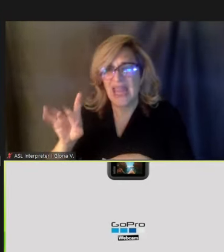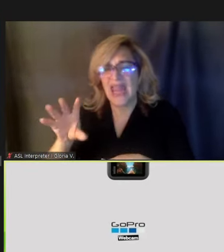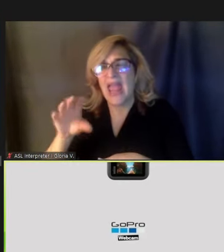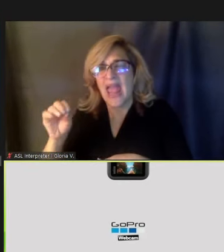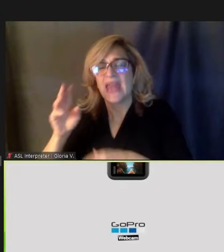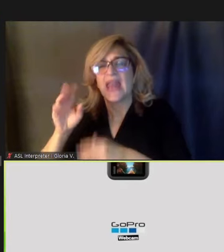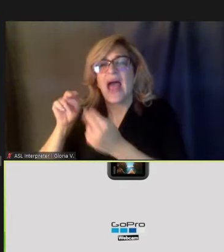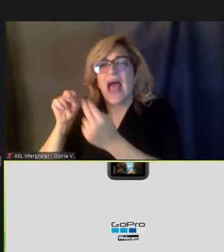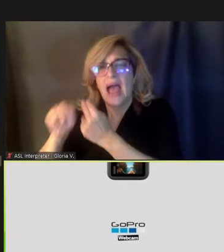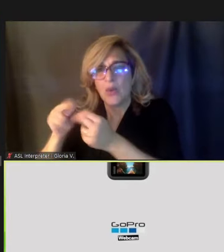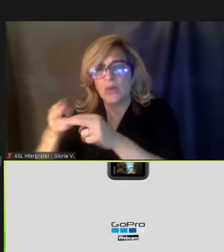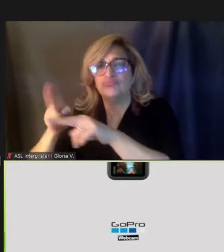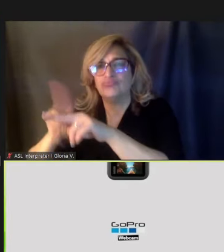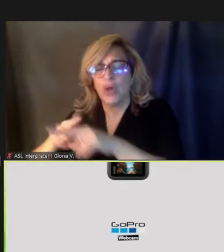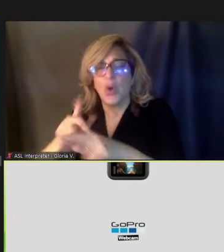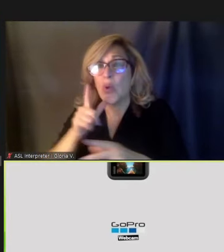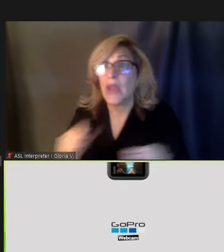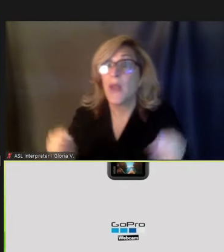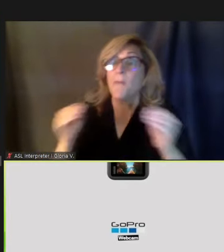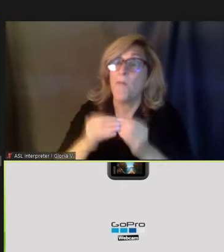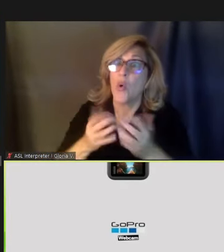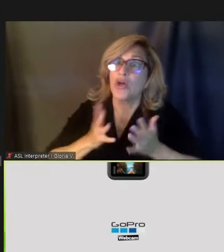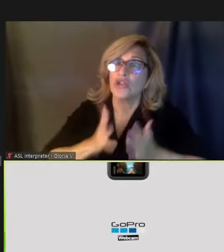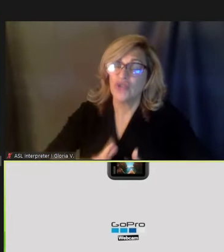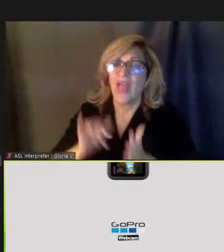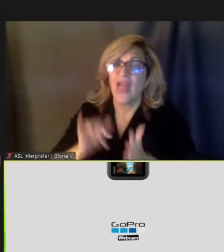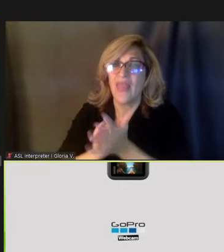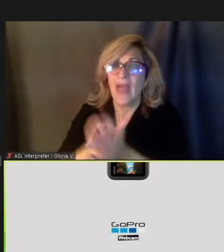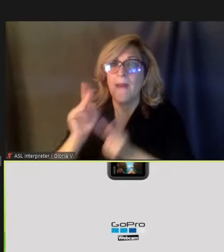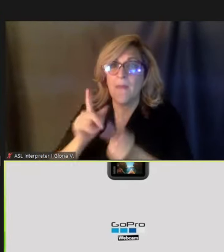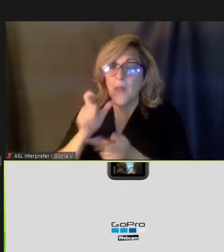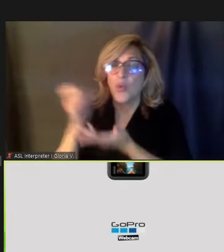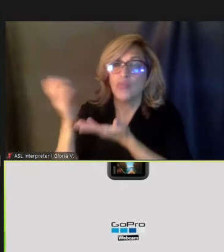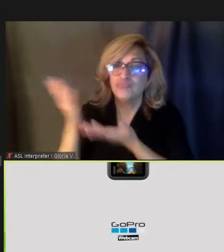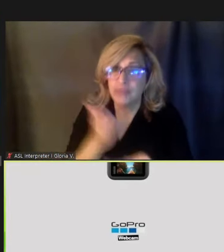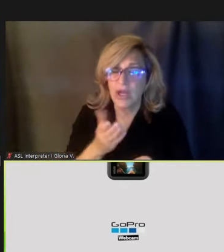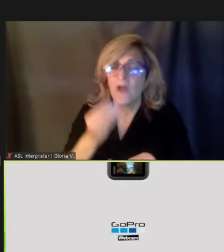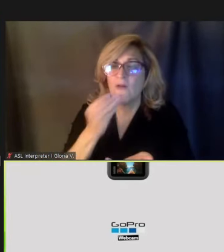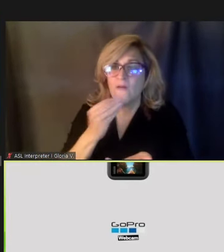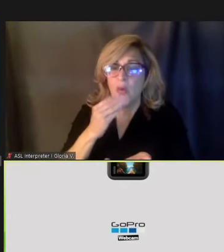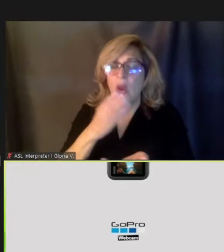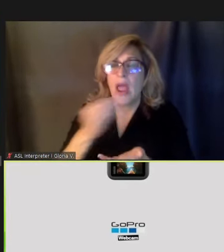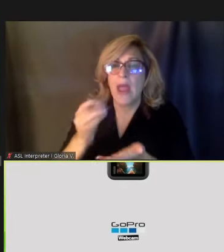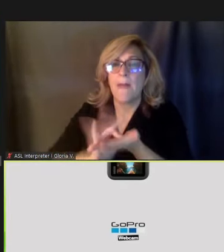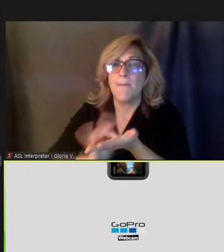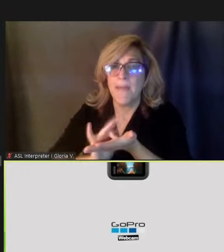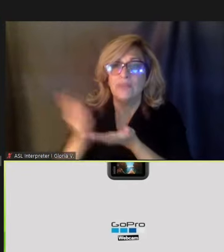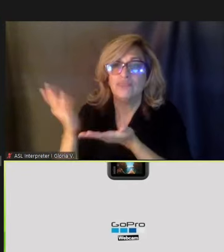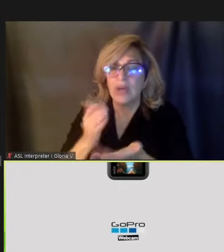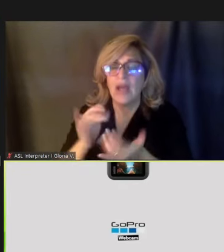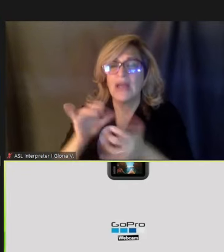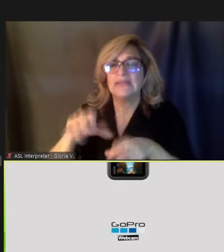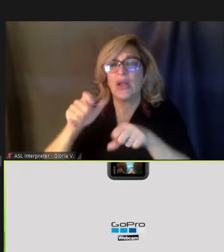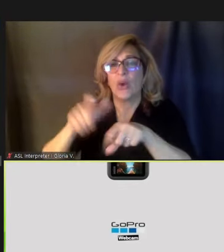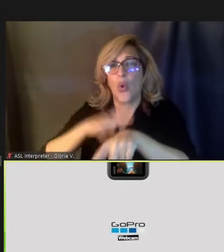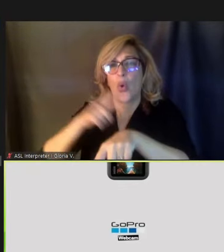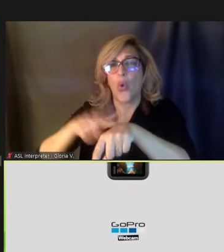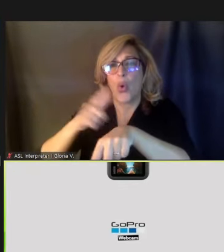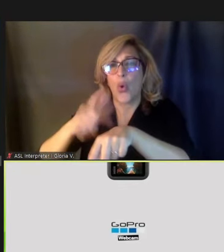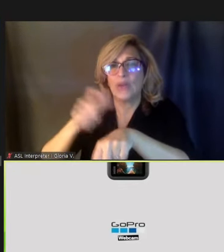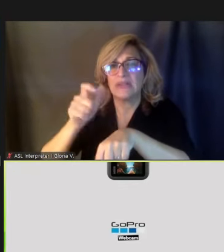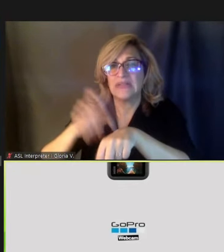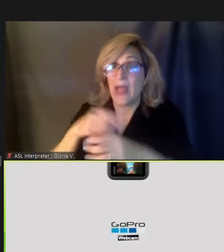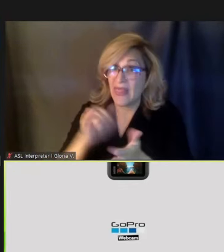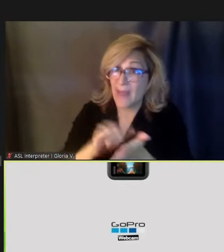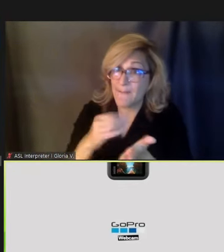more congestions for deliveries that carry foods and medicines, and all of it is taking longer and longer. None of this money will go